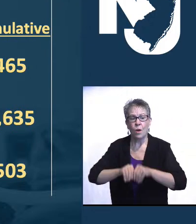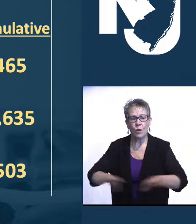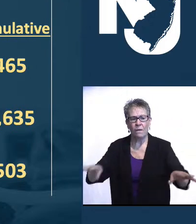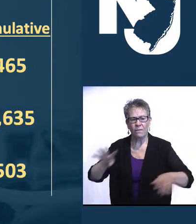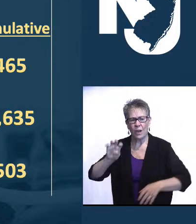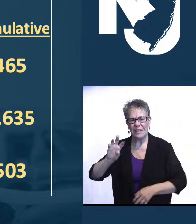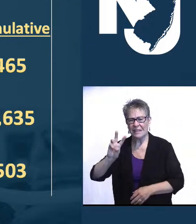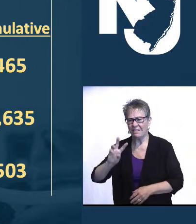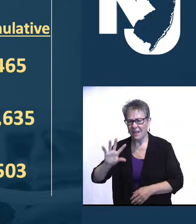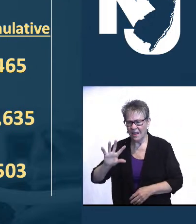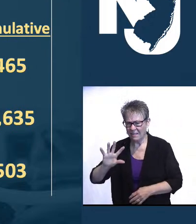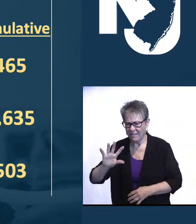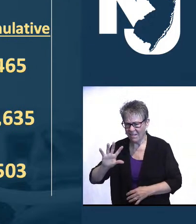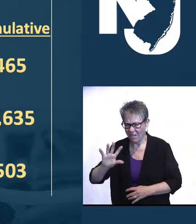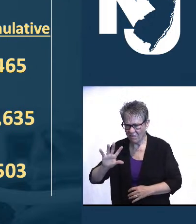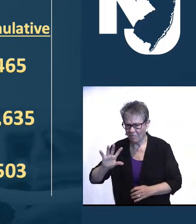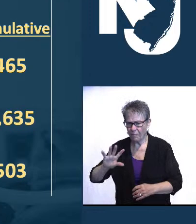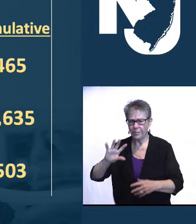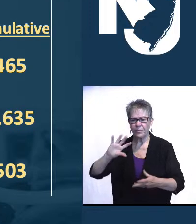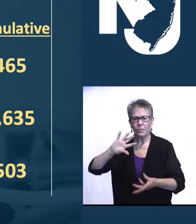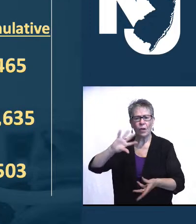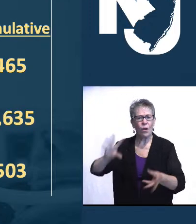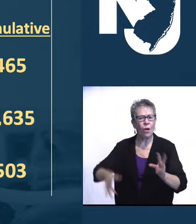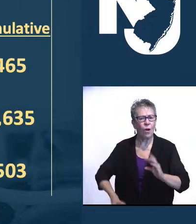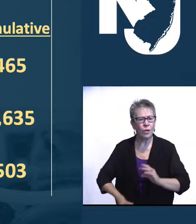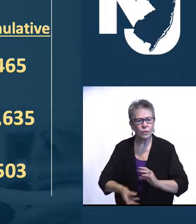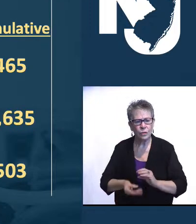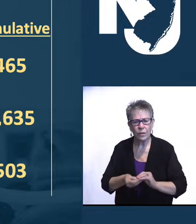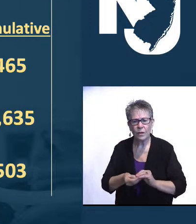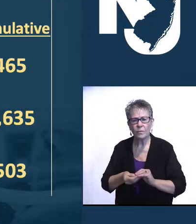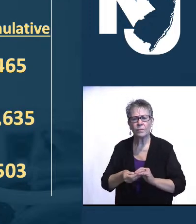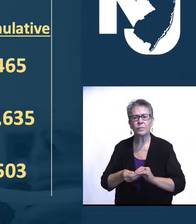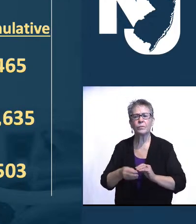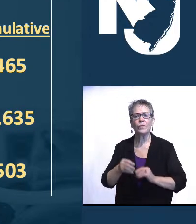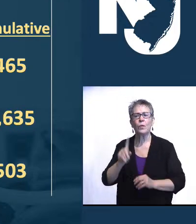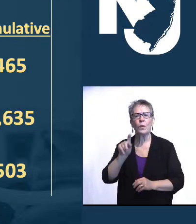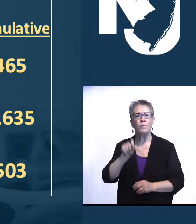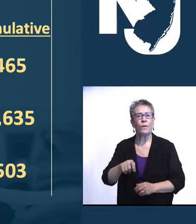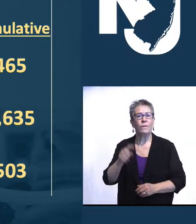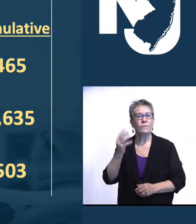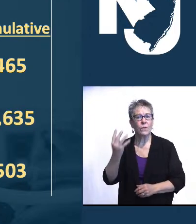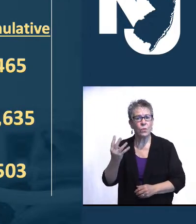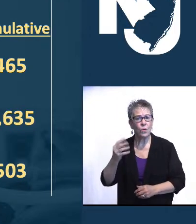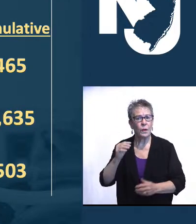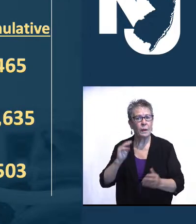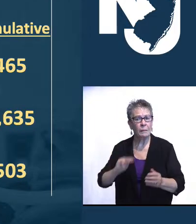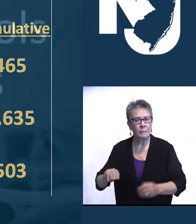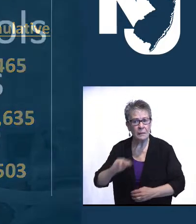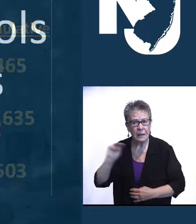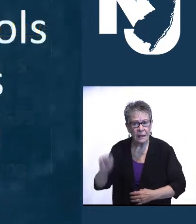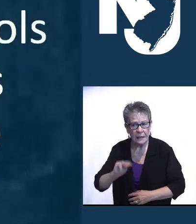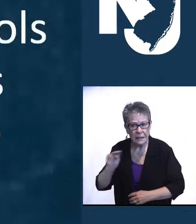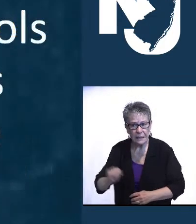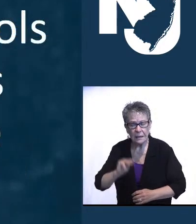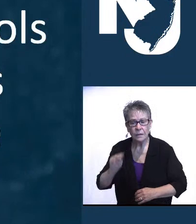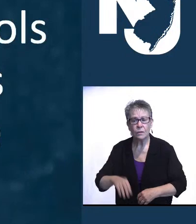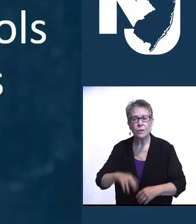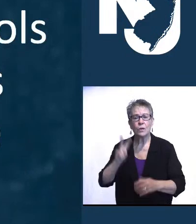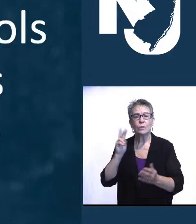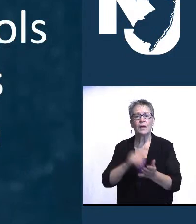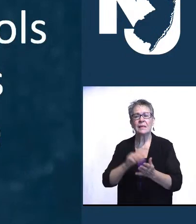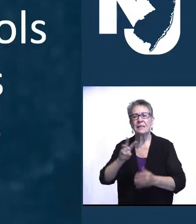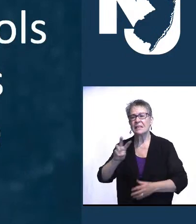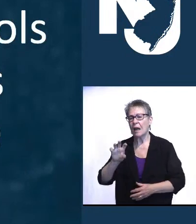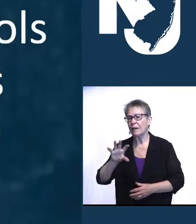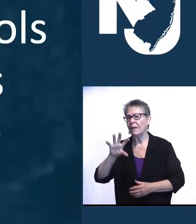465 outbreaks out of about 3,500 school buildings. While we didn't want to keep any mandates in force